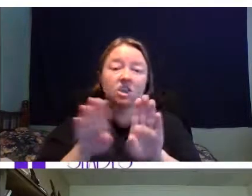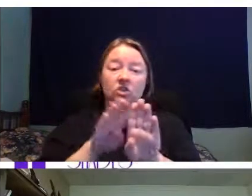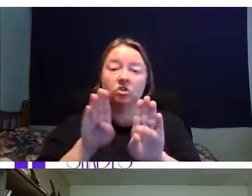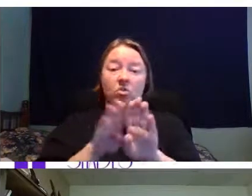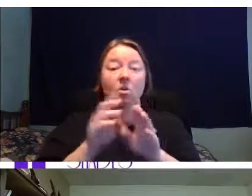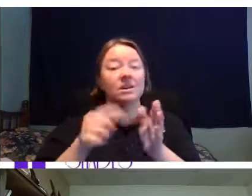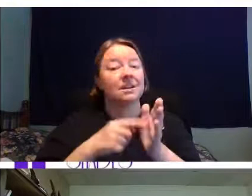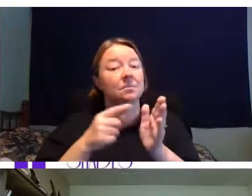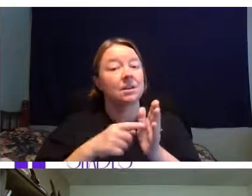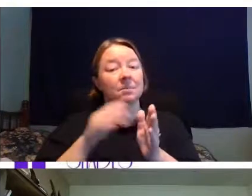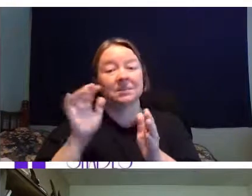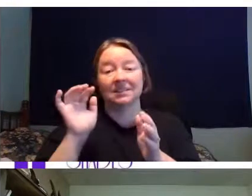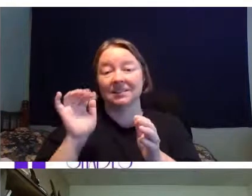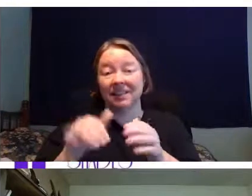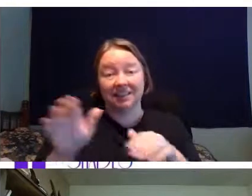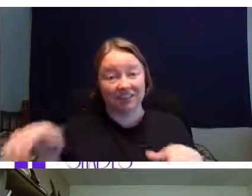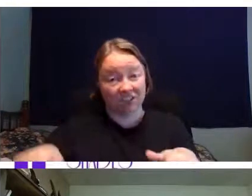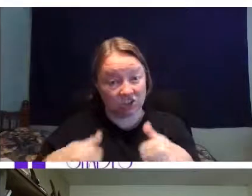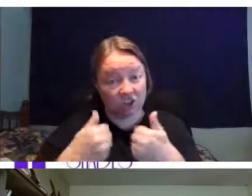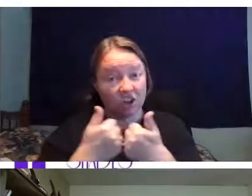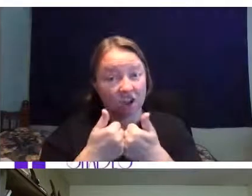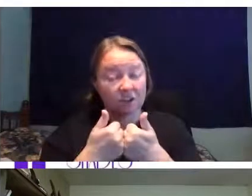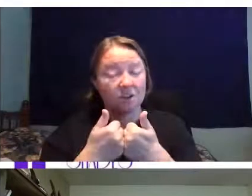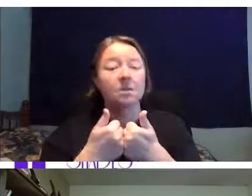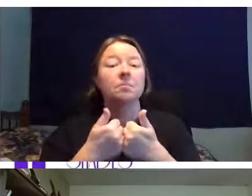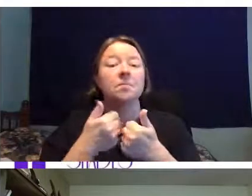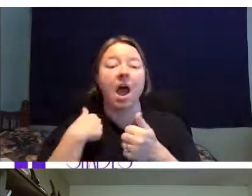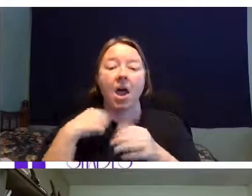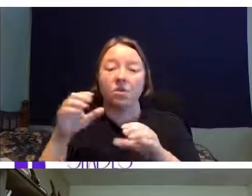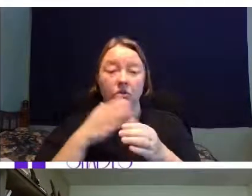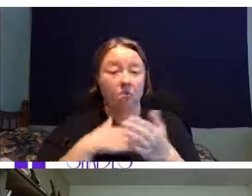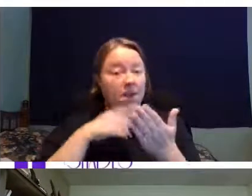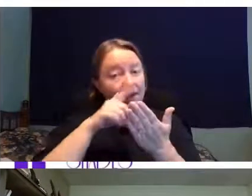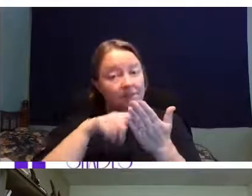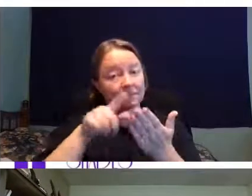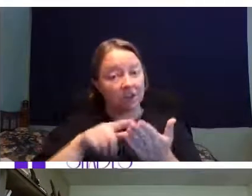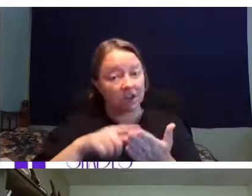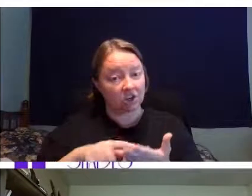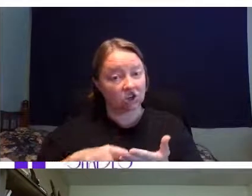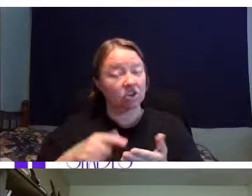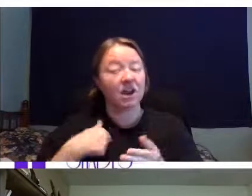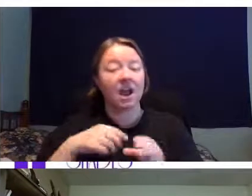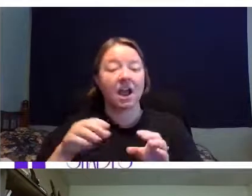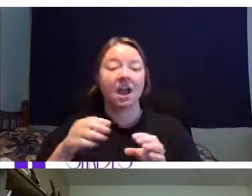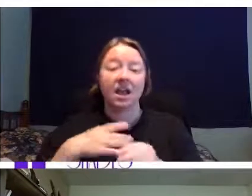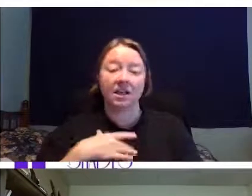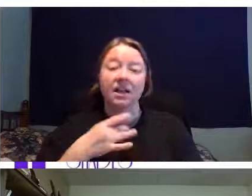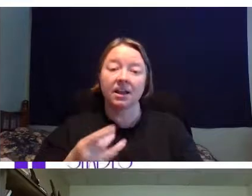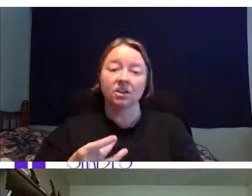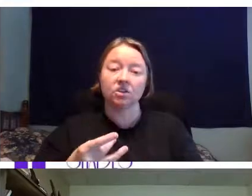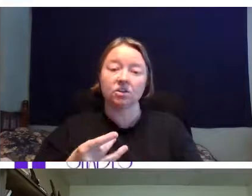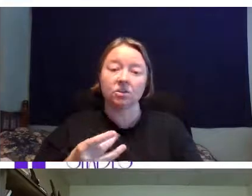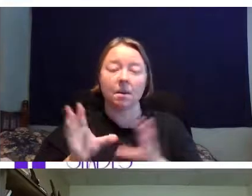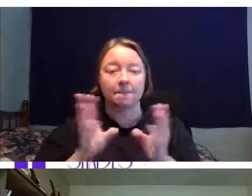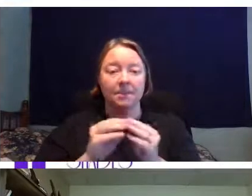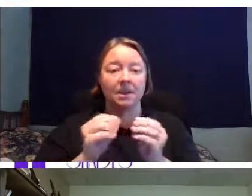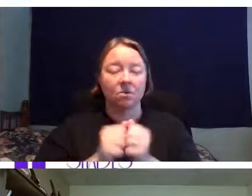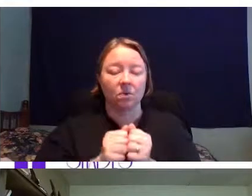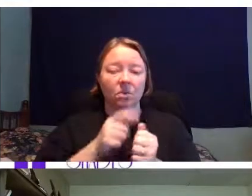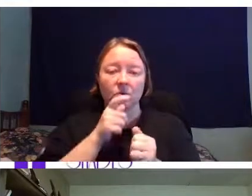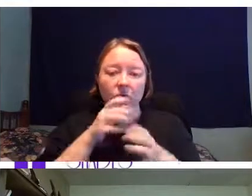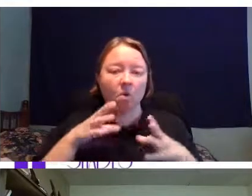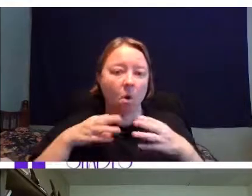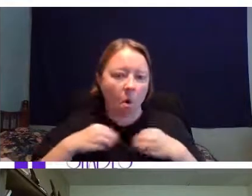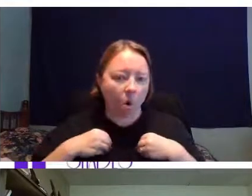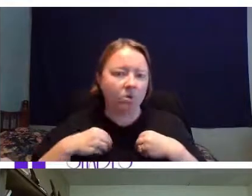can be a little bit of, of a challenge. But when I do my inspections, I do still like to, get with my tenants and figure out what it